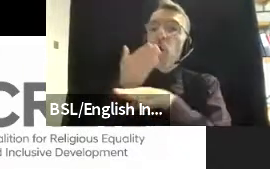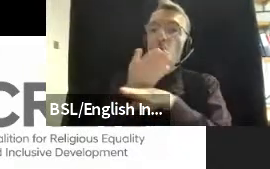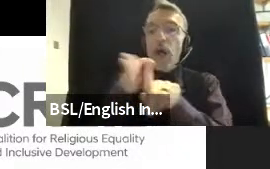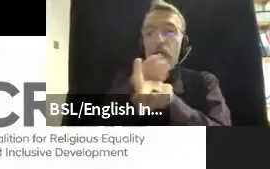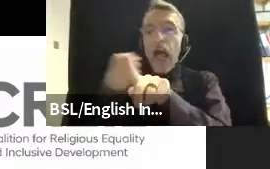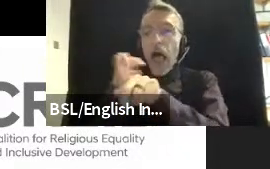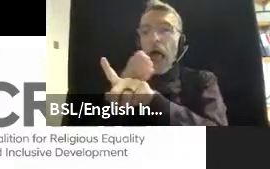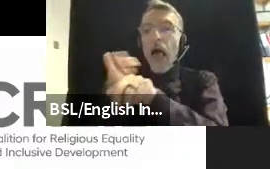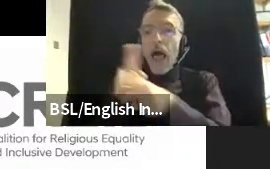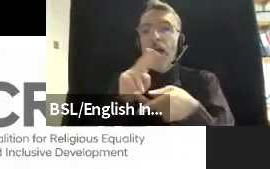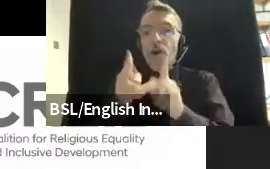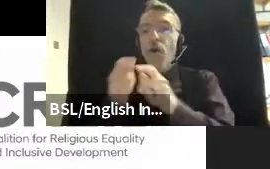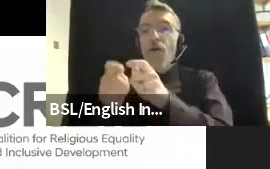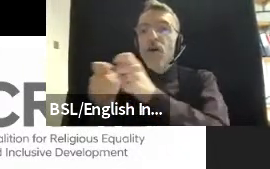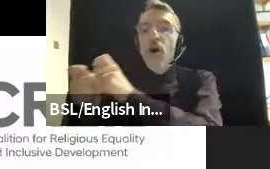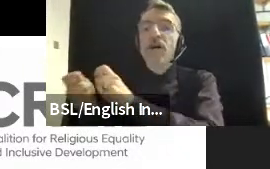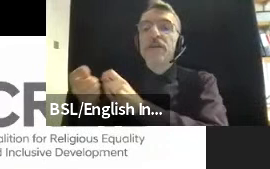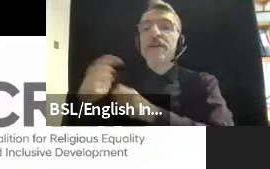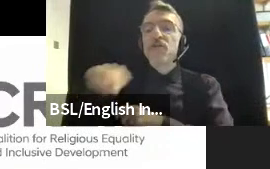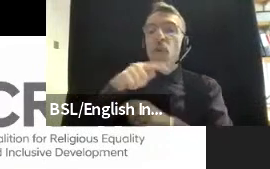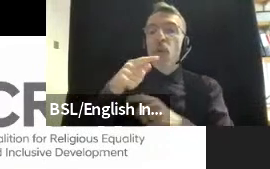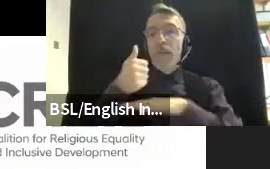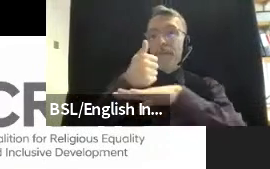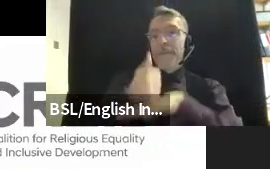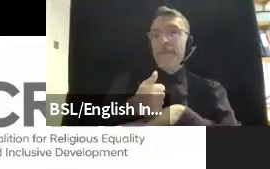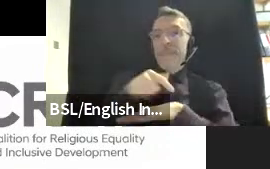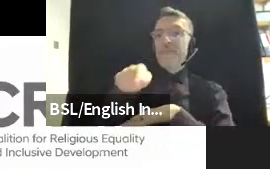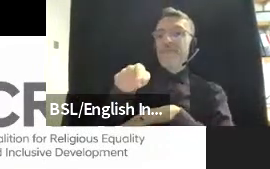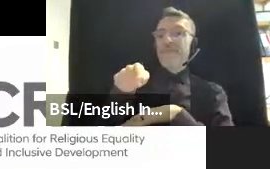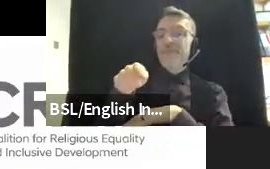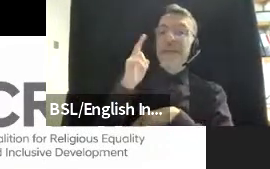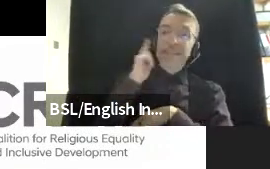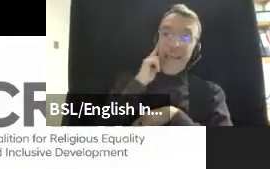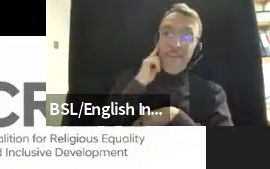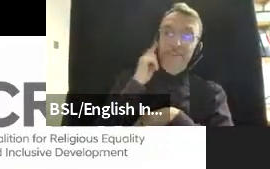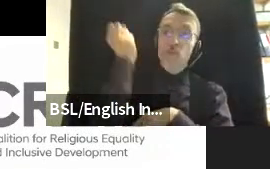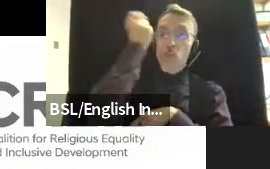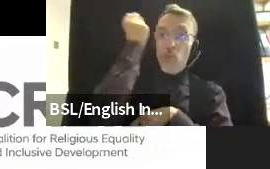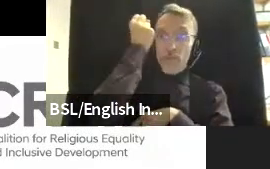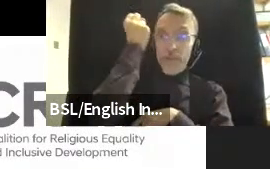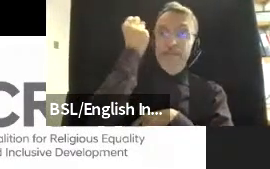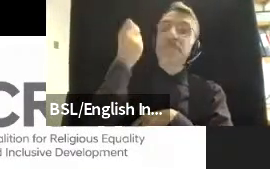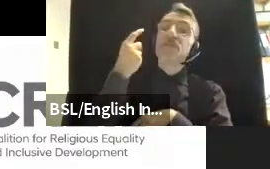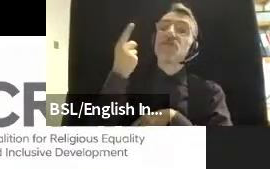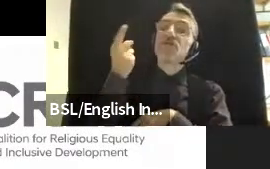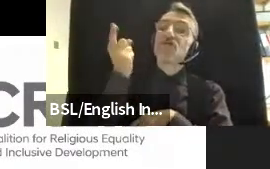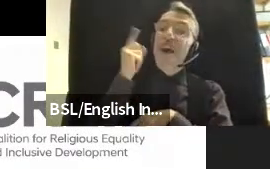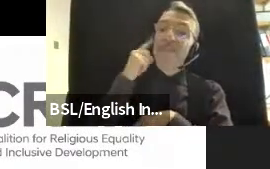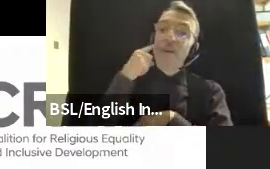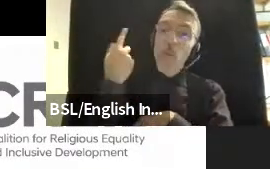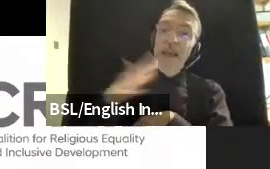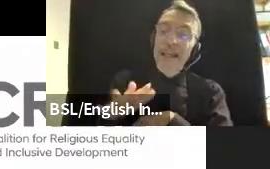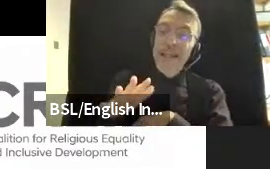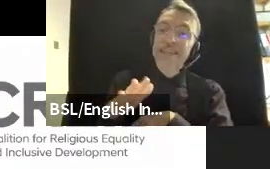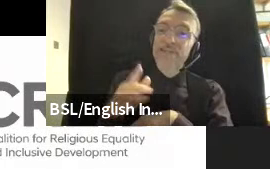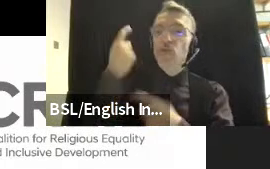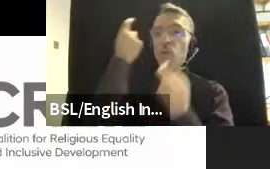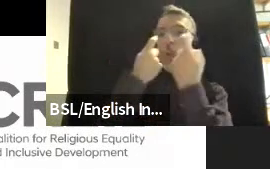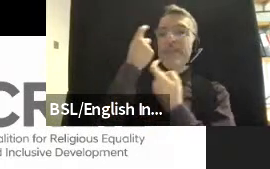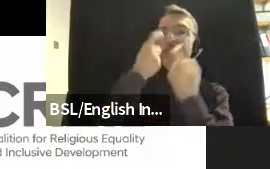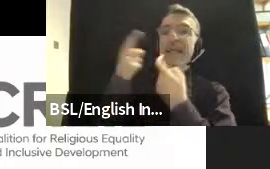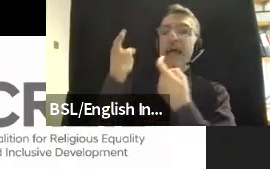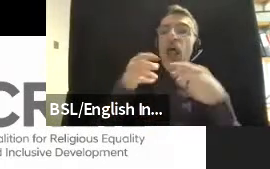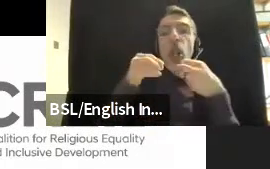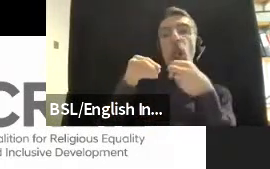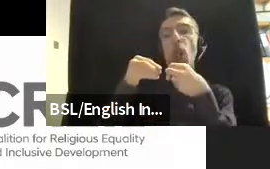so basically deaf people Uzbek deaf Jehovah's Witnesses were considered as those